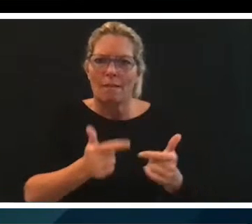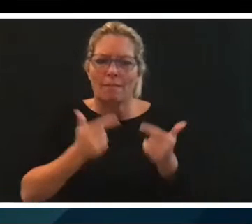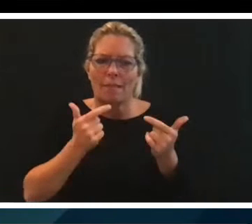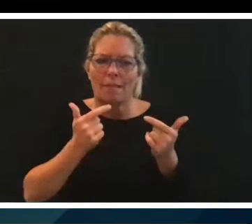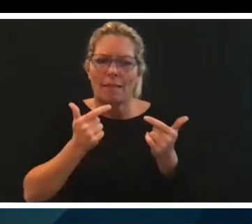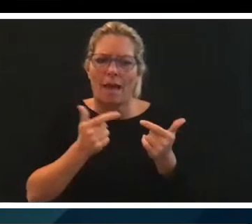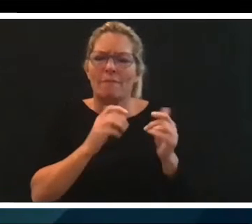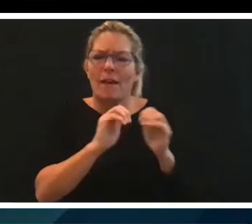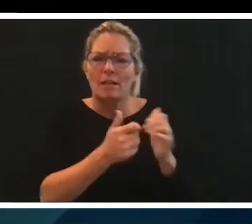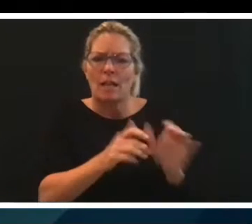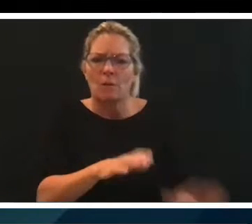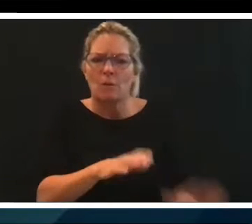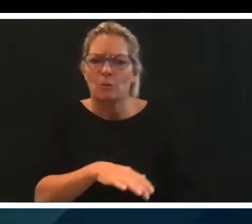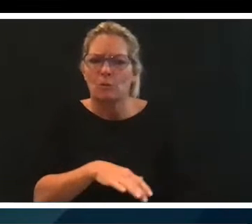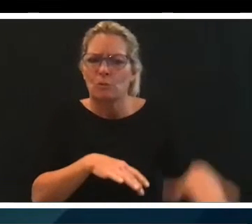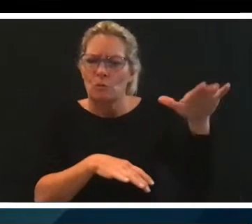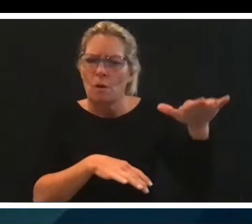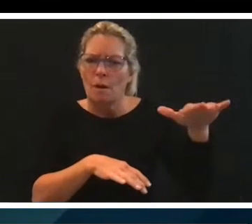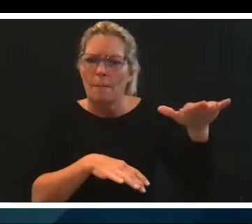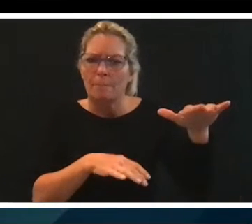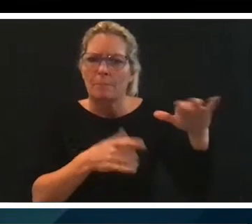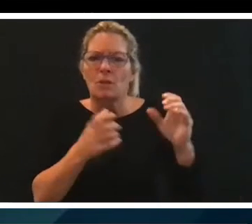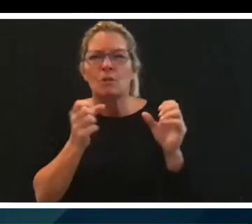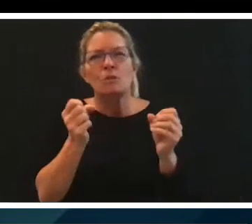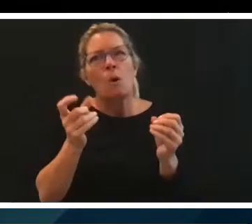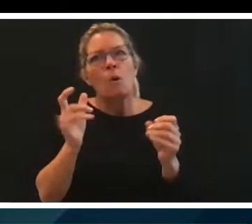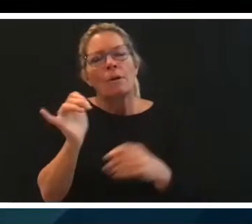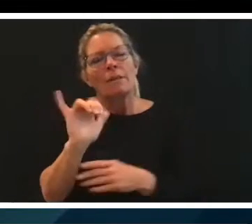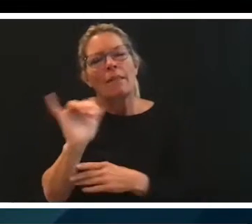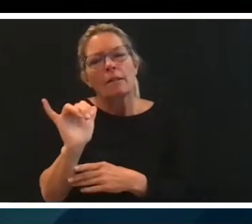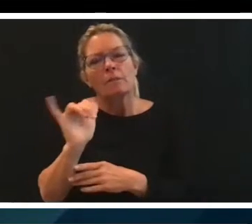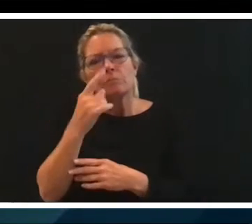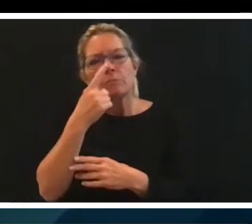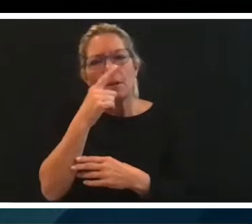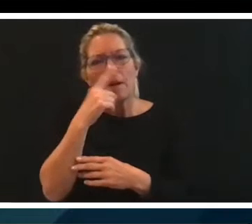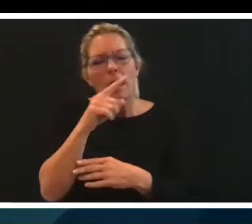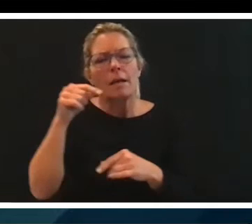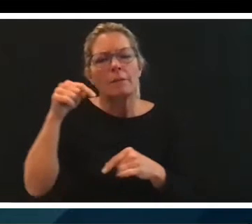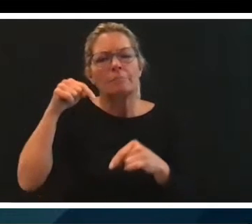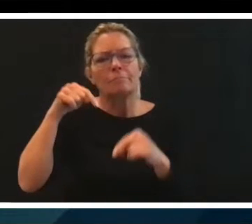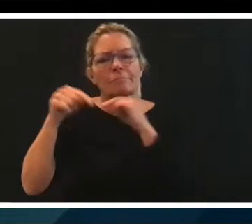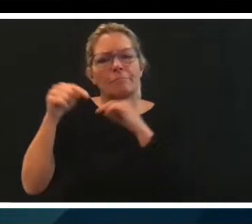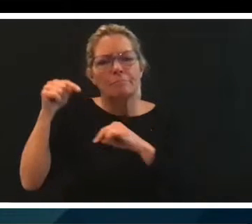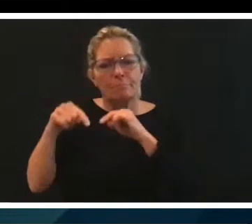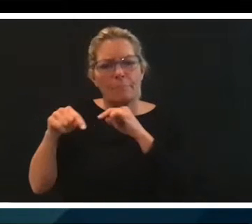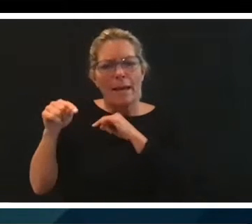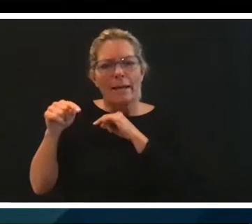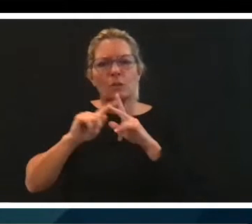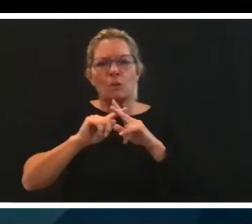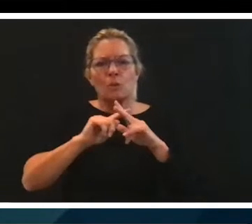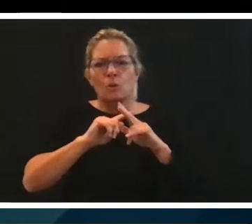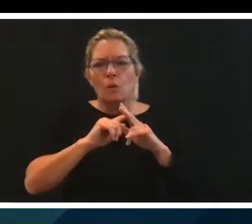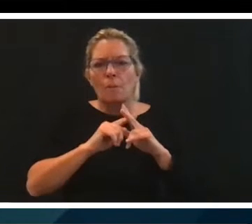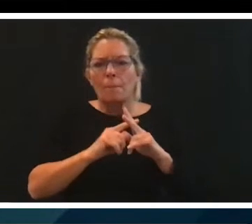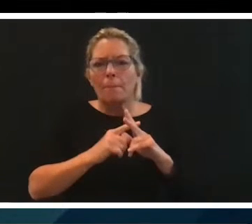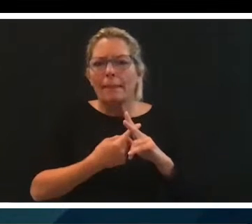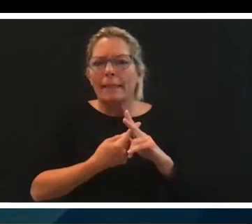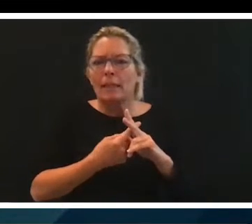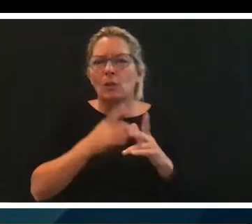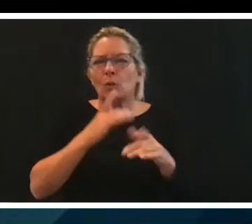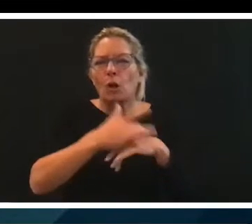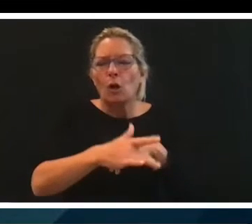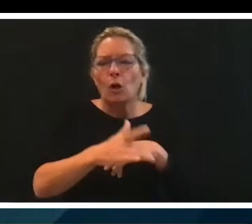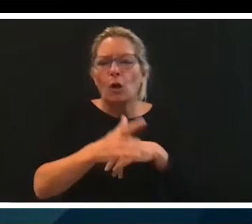mean, kind of going back to kind of just, can you walk us through like the beginning of that and your kind of like earliest memories around that?